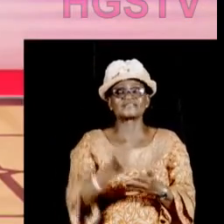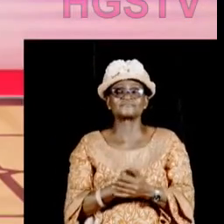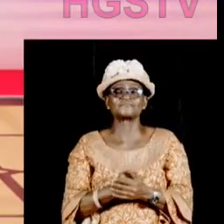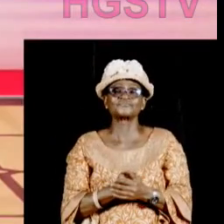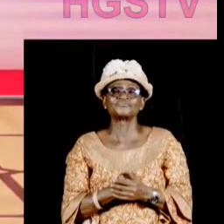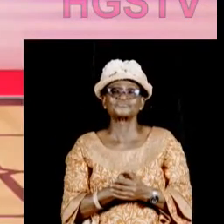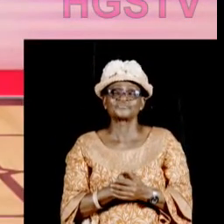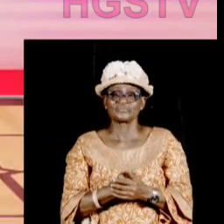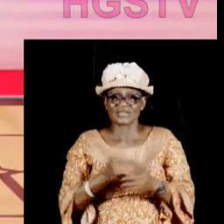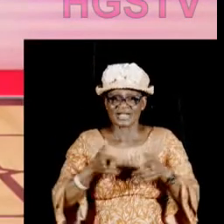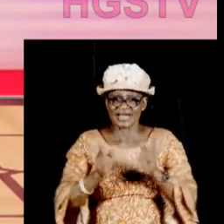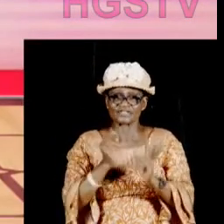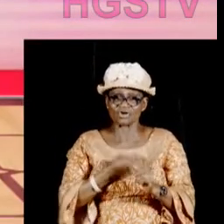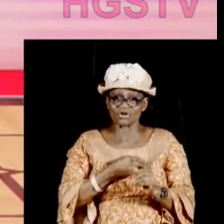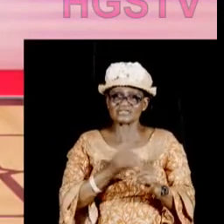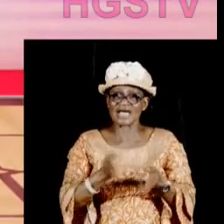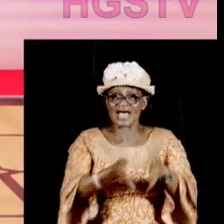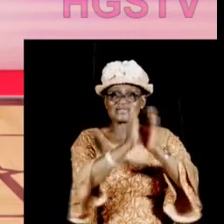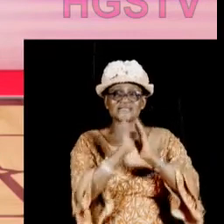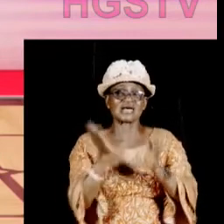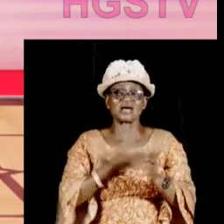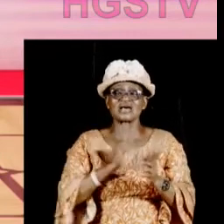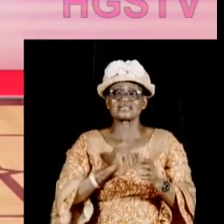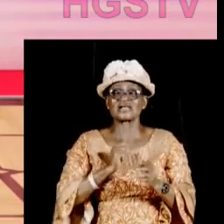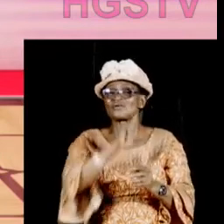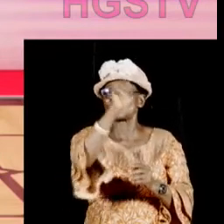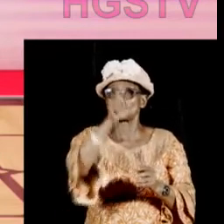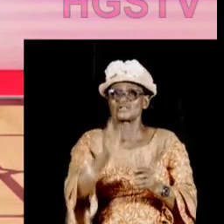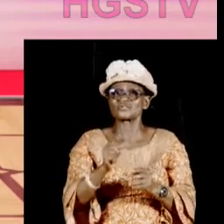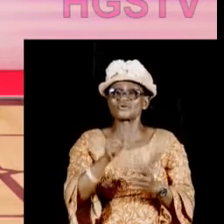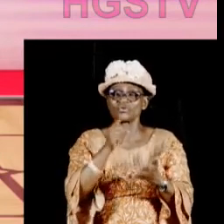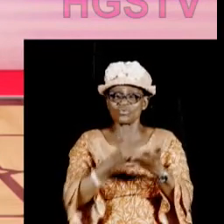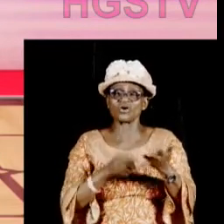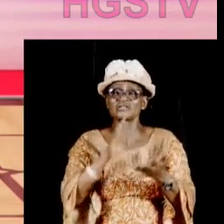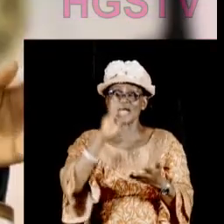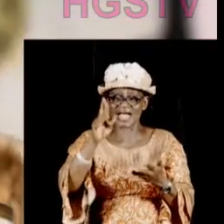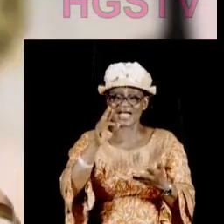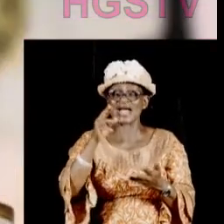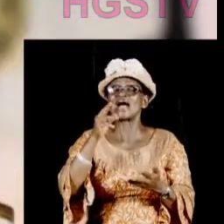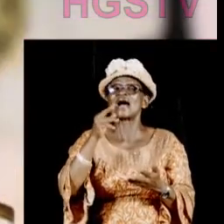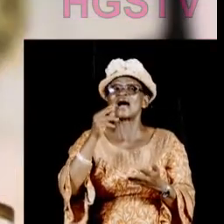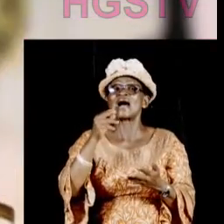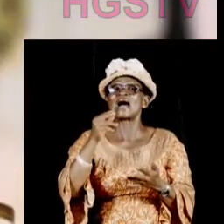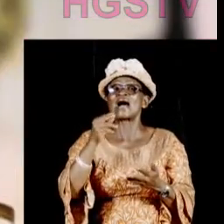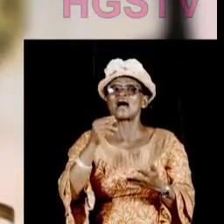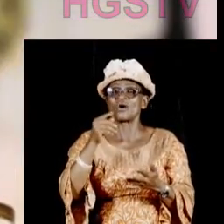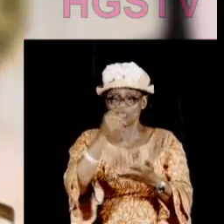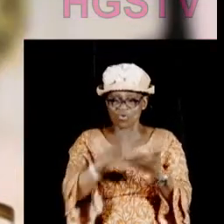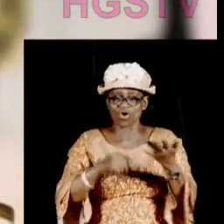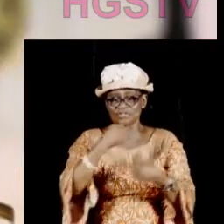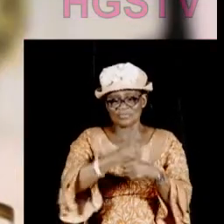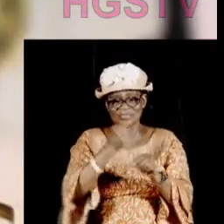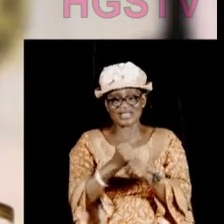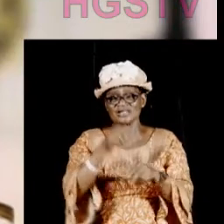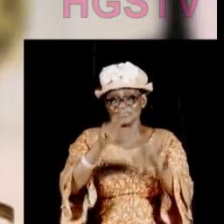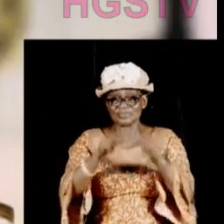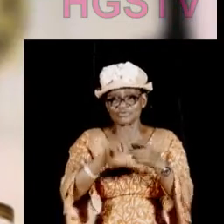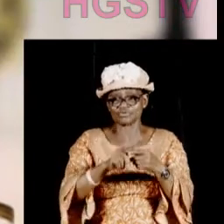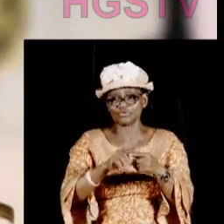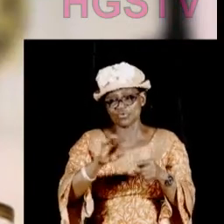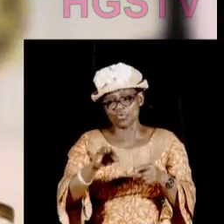But let's ask ourselves a question. What are the causes or what make people to fall or to